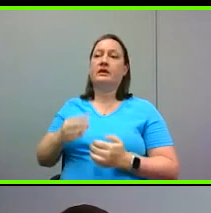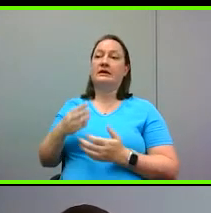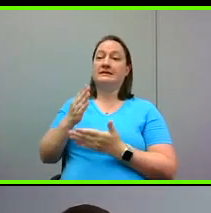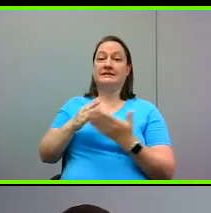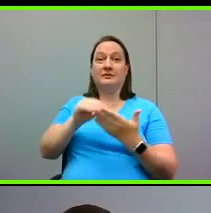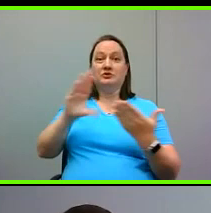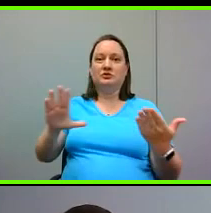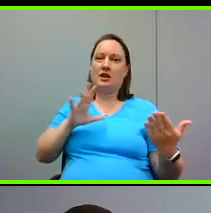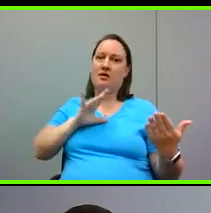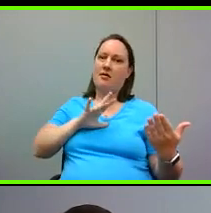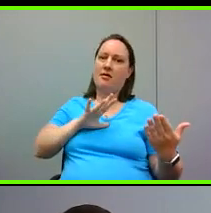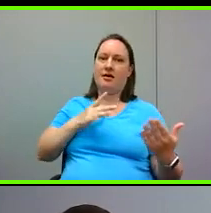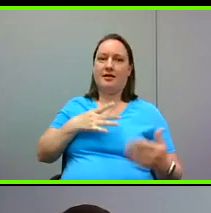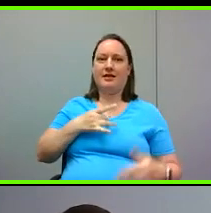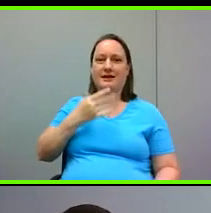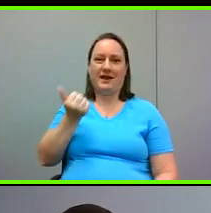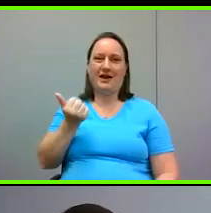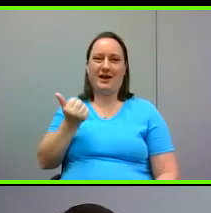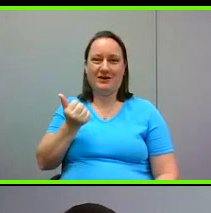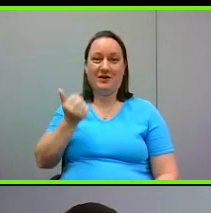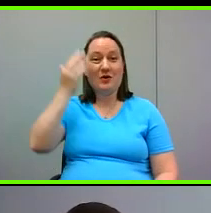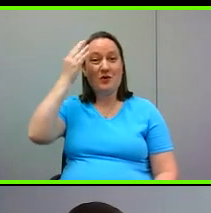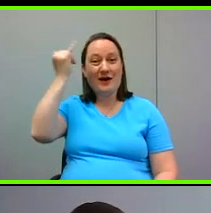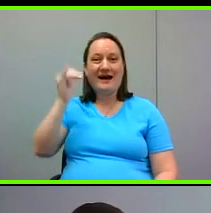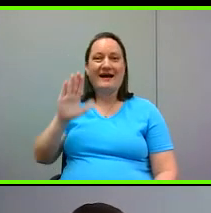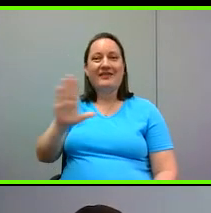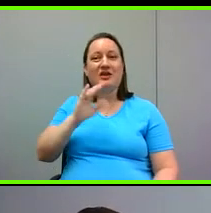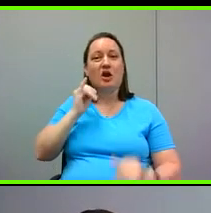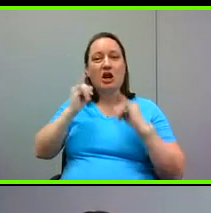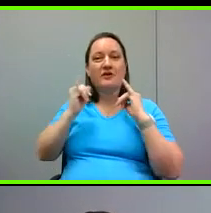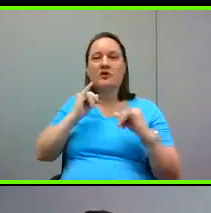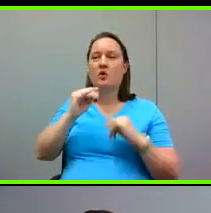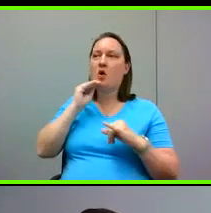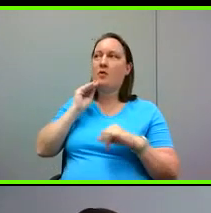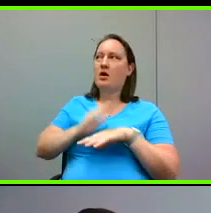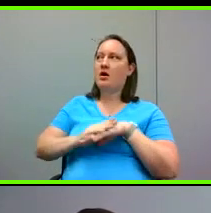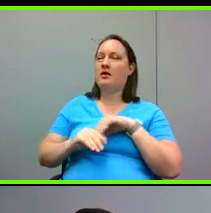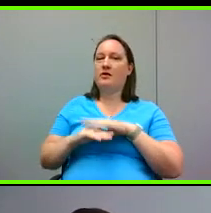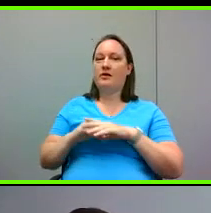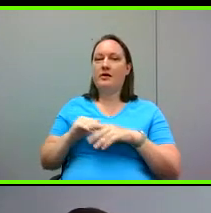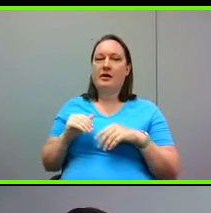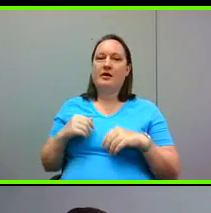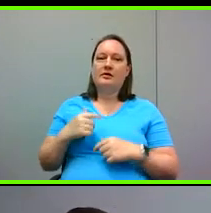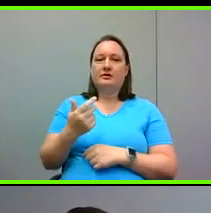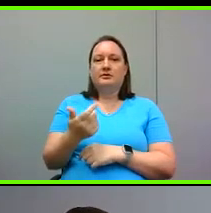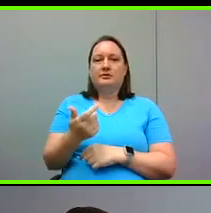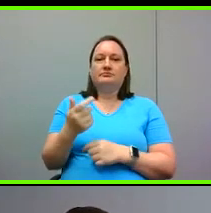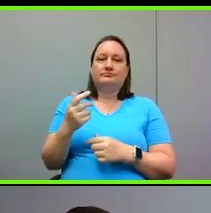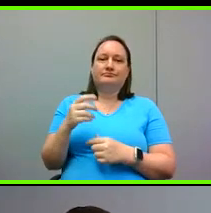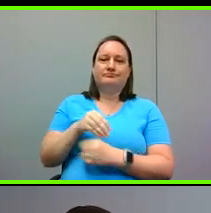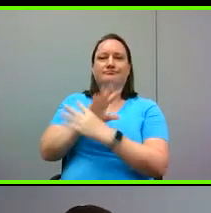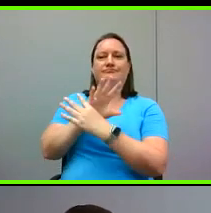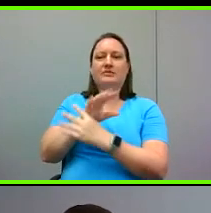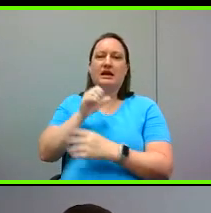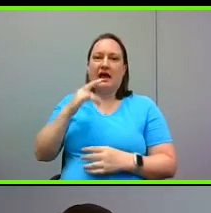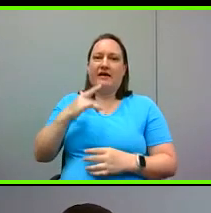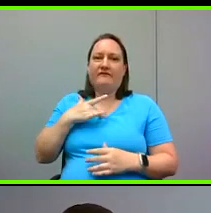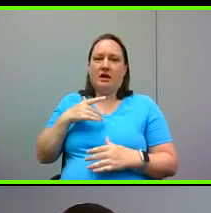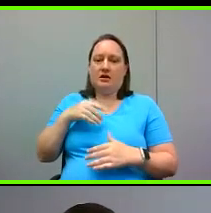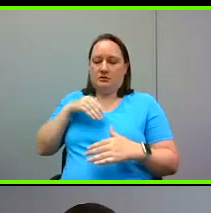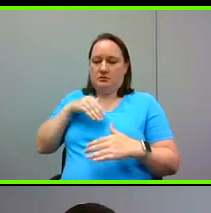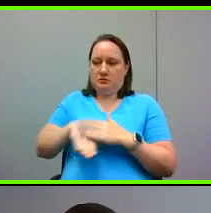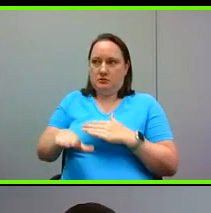it better. They were able to do their interview at home, comfortable, didn't kind of feel intimidated sitting around